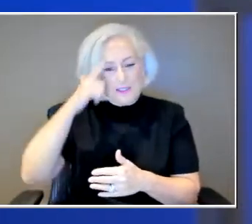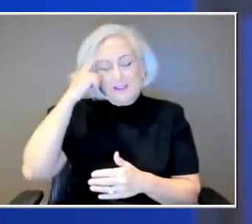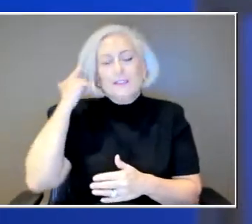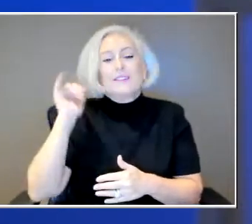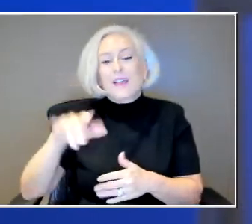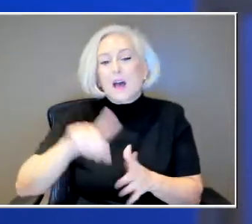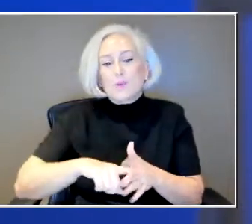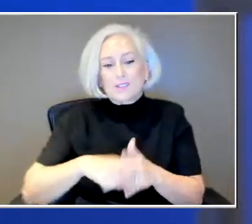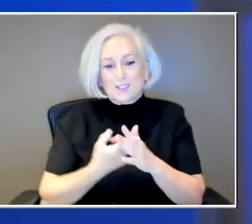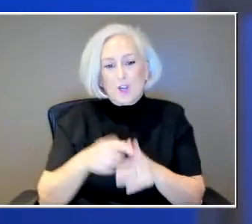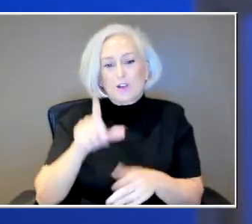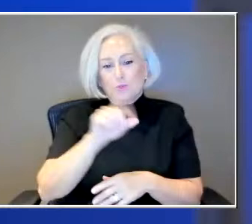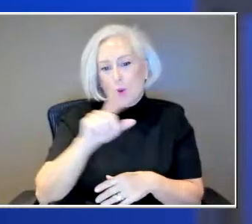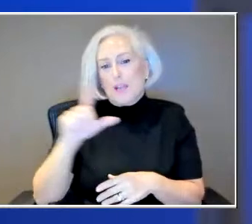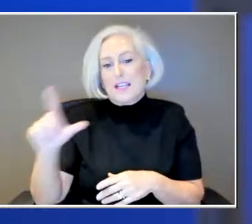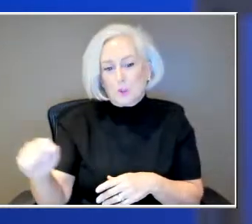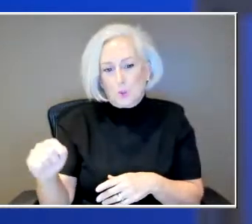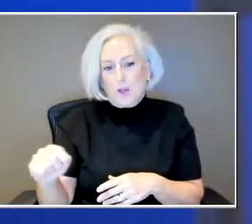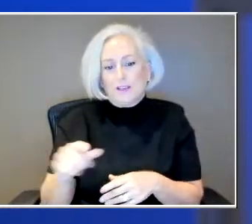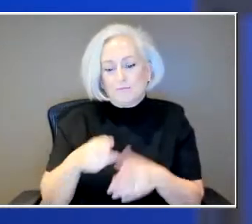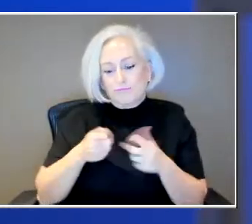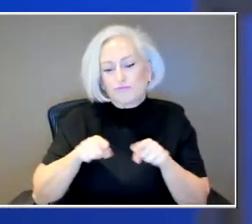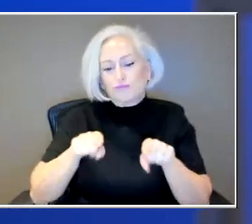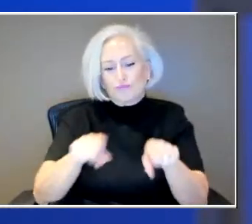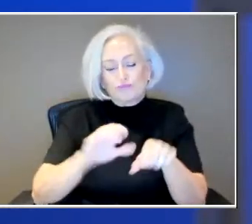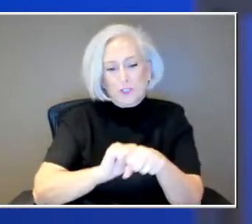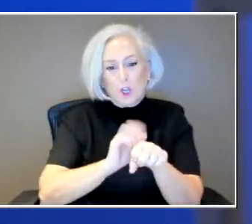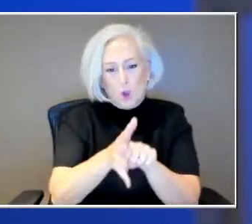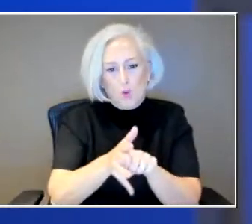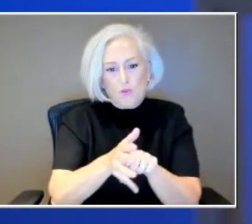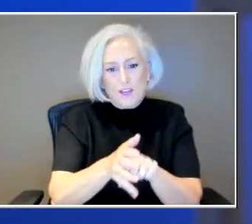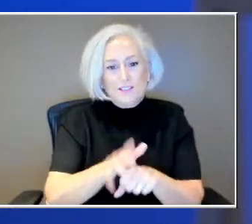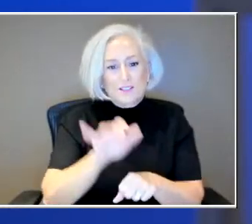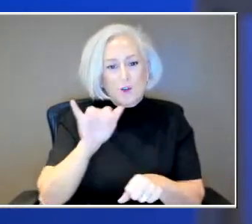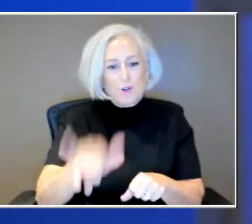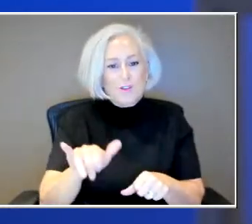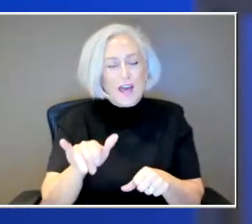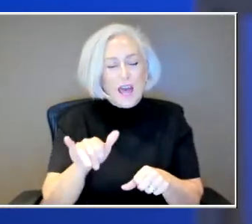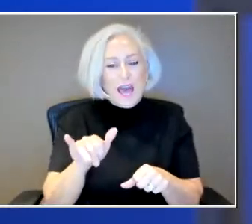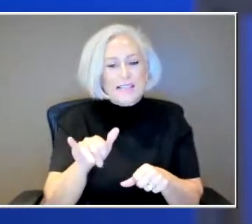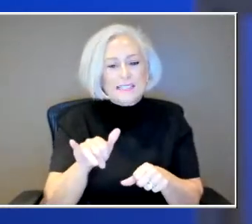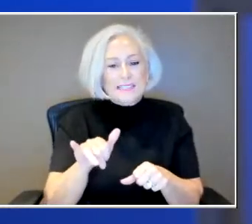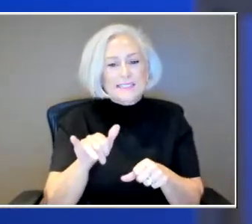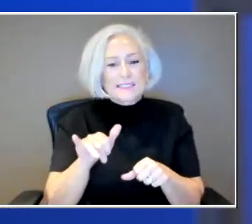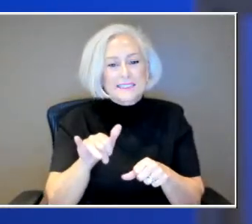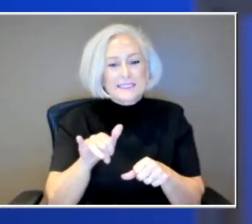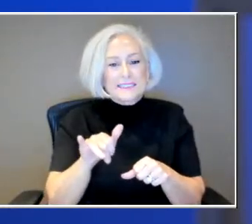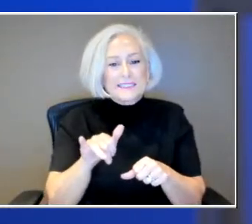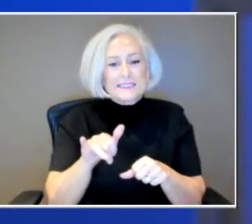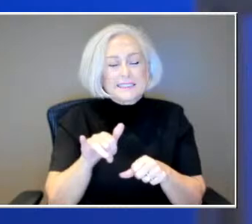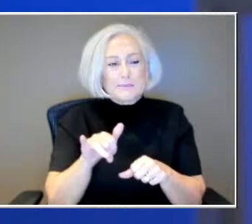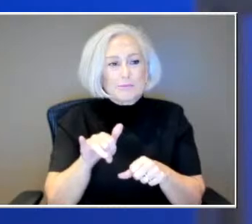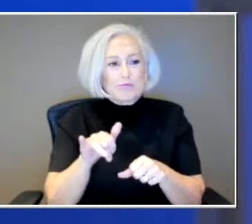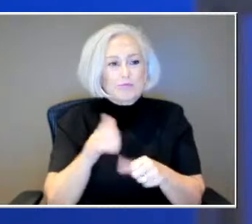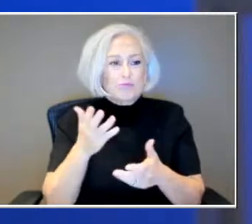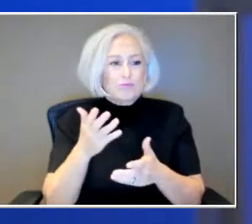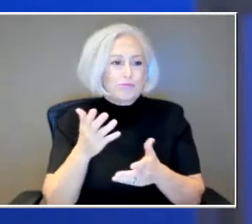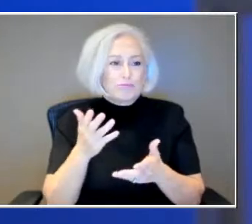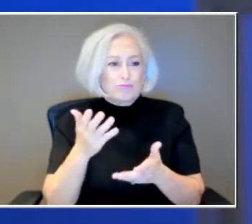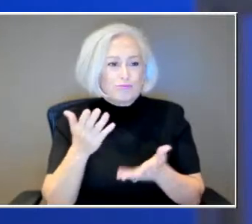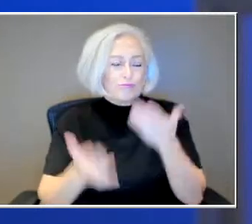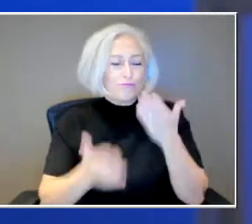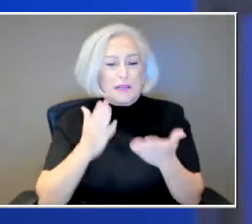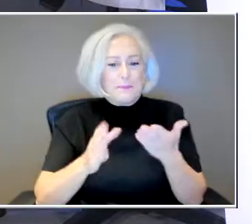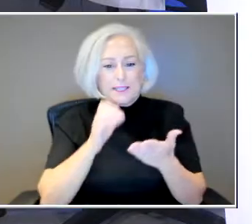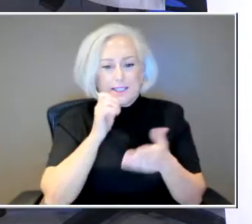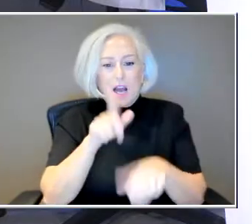that definitely played a part in, the time. I think it probably wouldn't quite have been as long of a. So